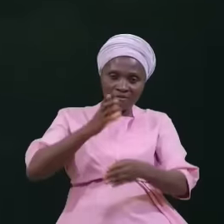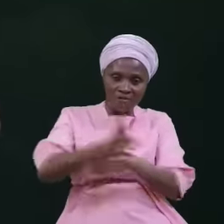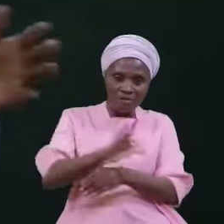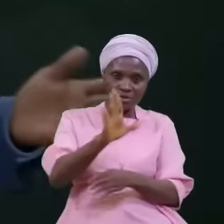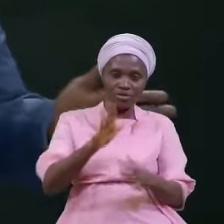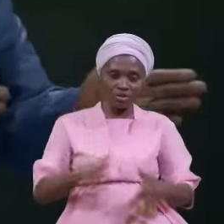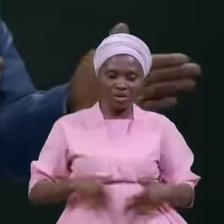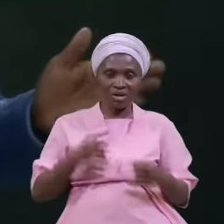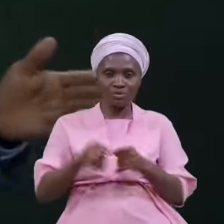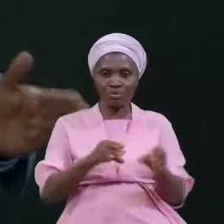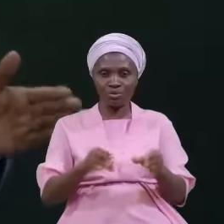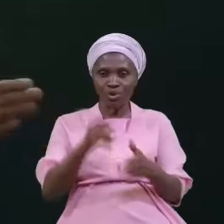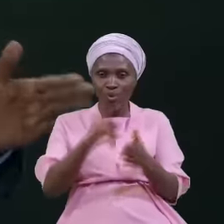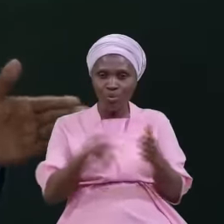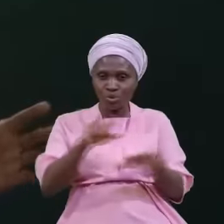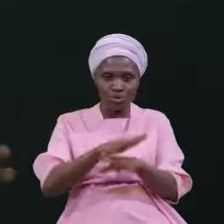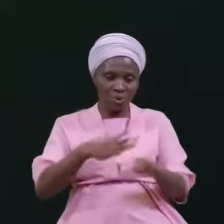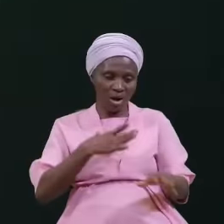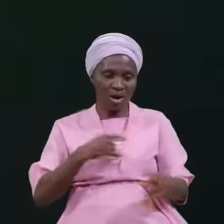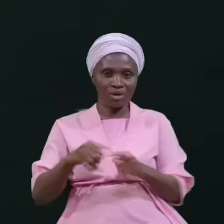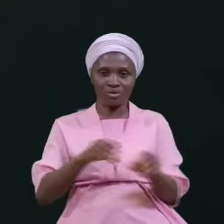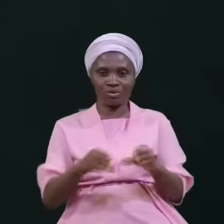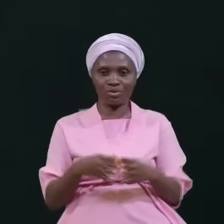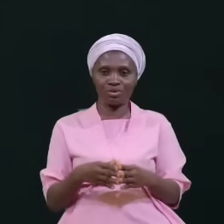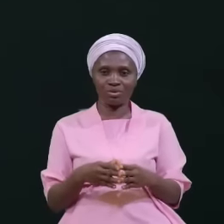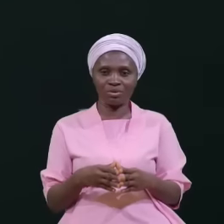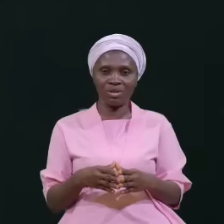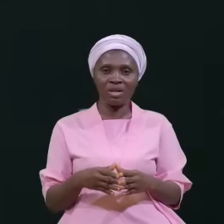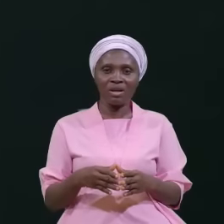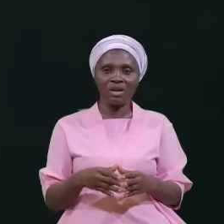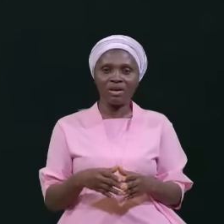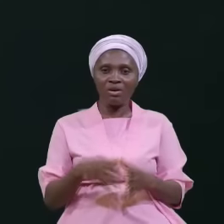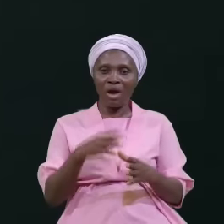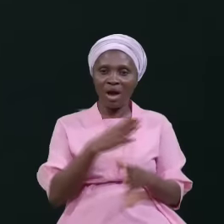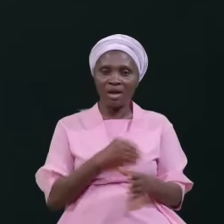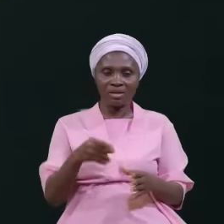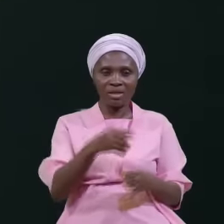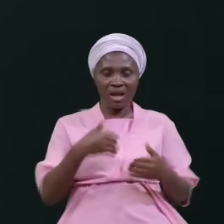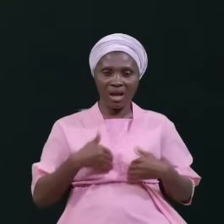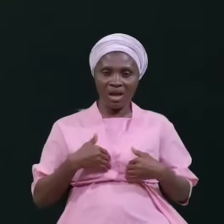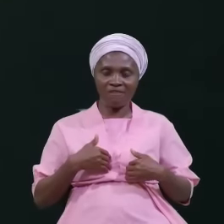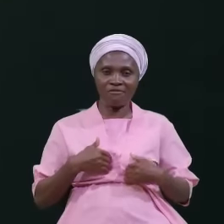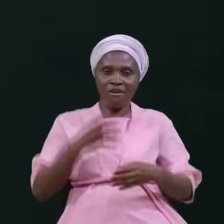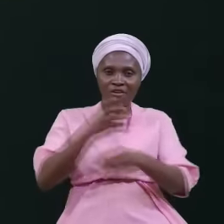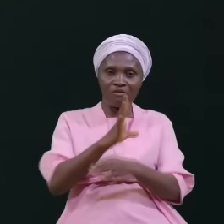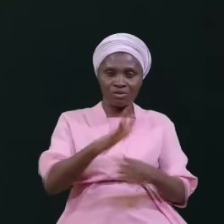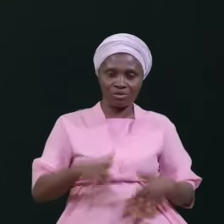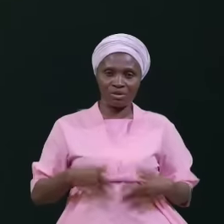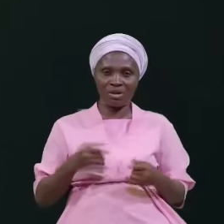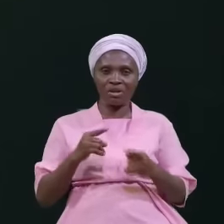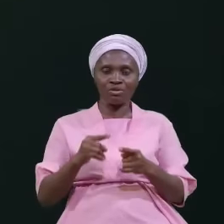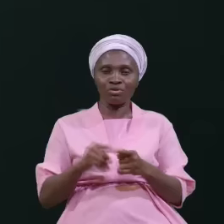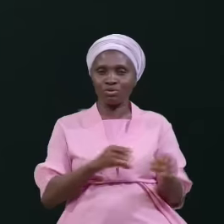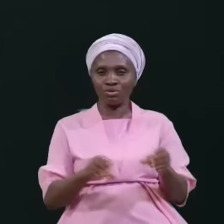to do, what you have consecrated, committed your life that you will not do. They're just slave